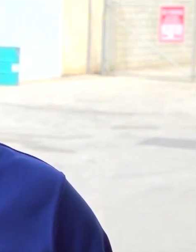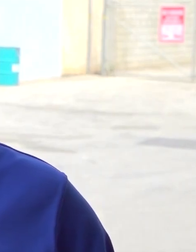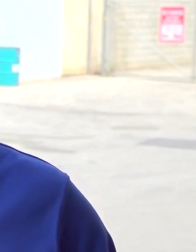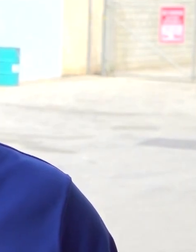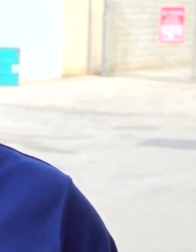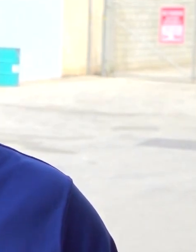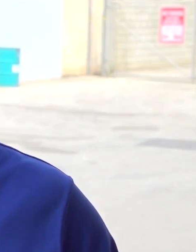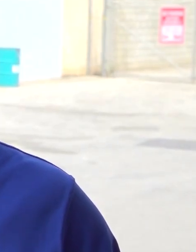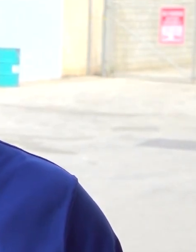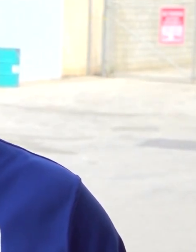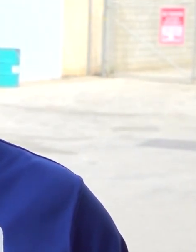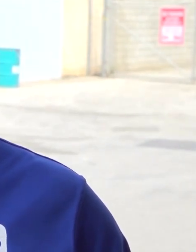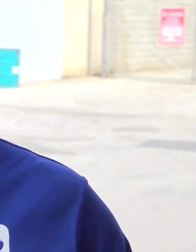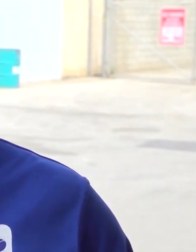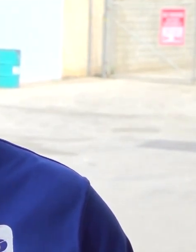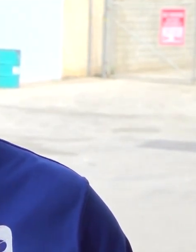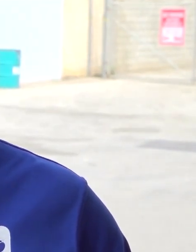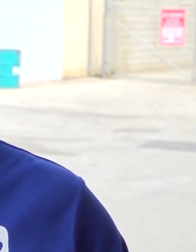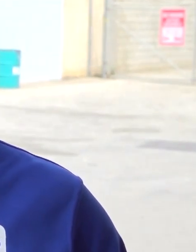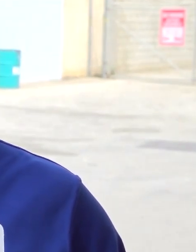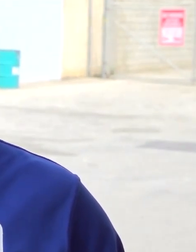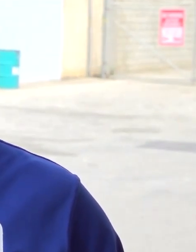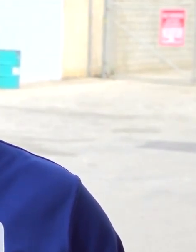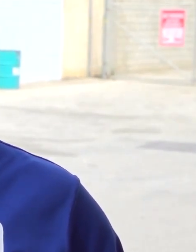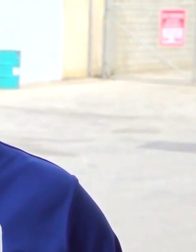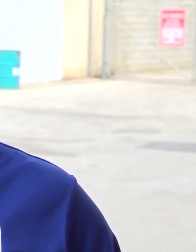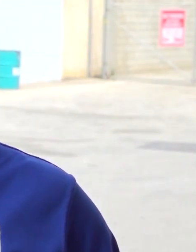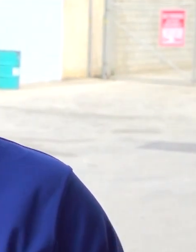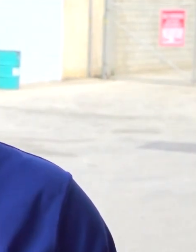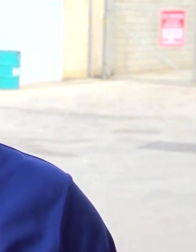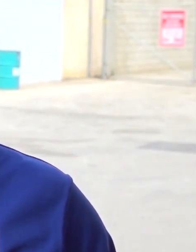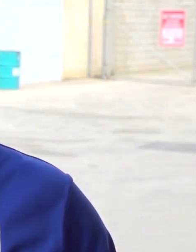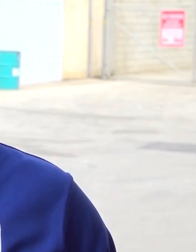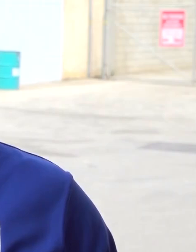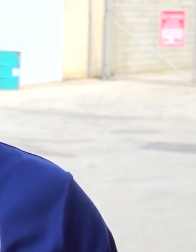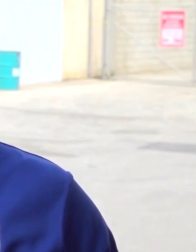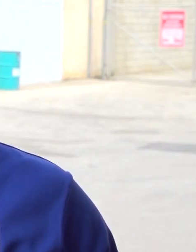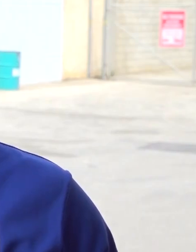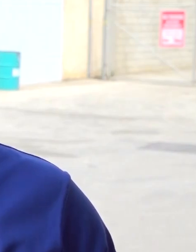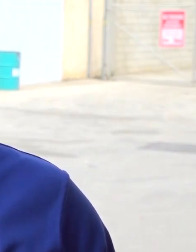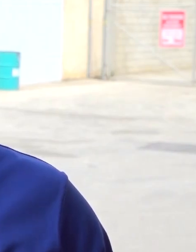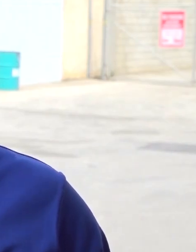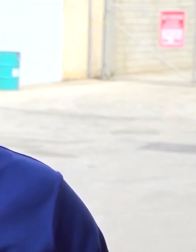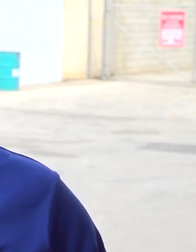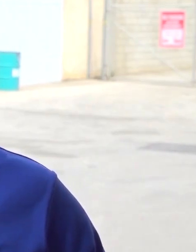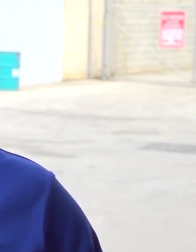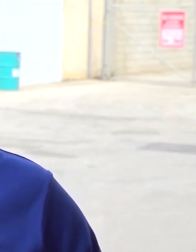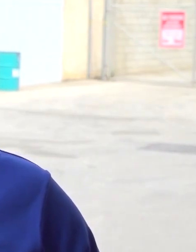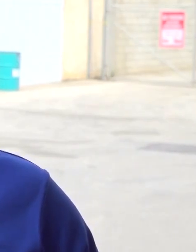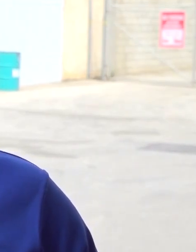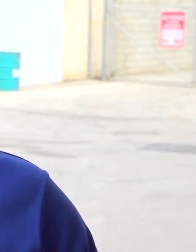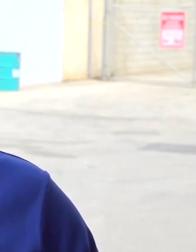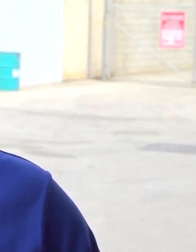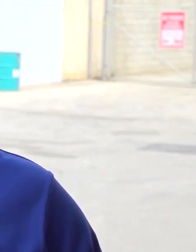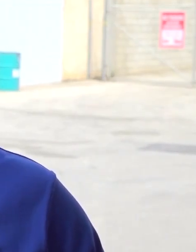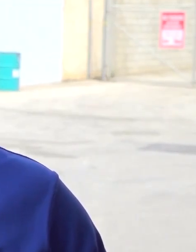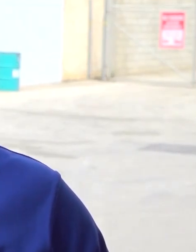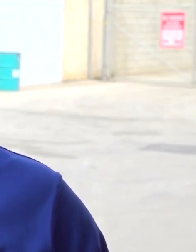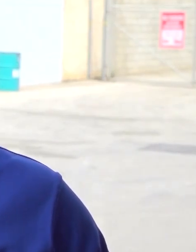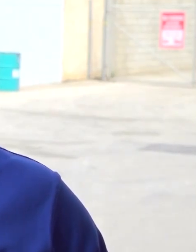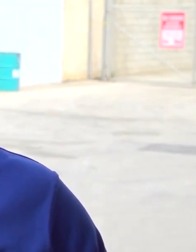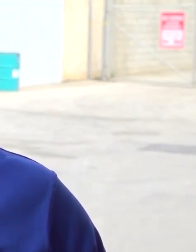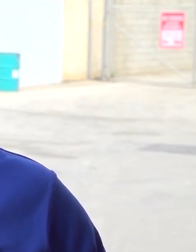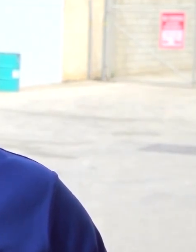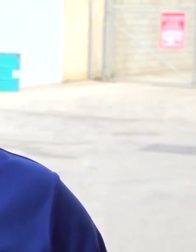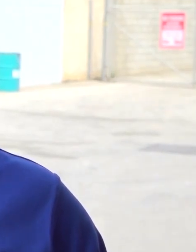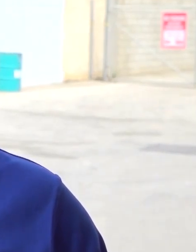and ride and whatever. Those things were resolved. And all in all, the team Barbados has performed well. In terms